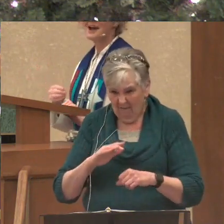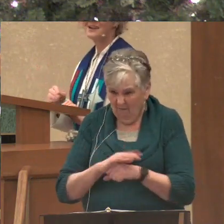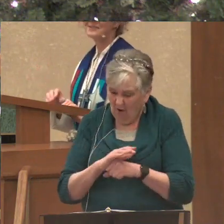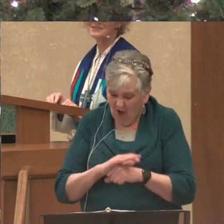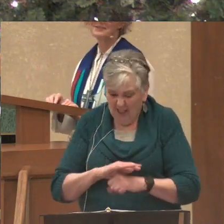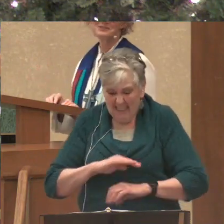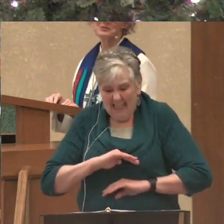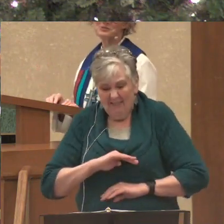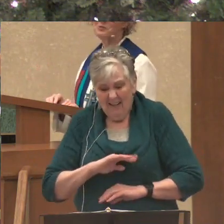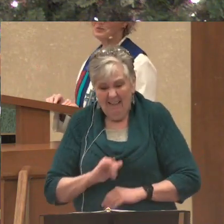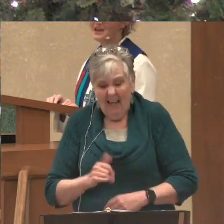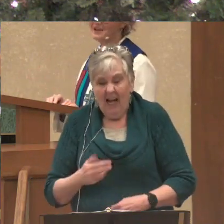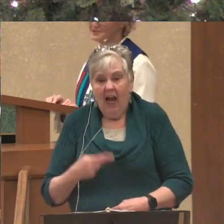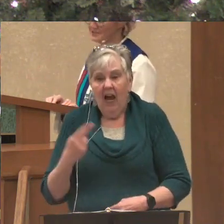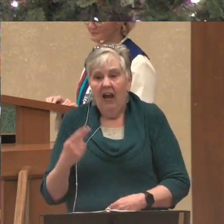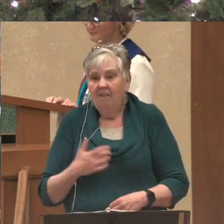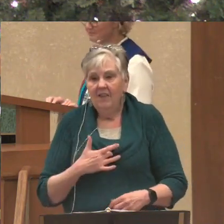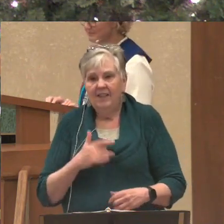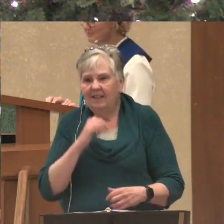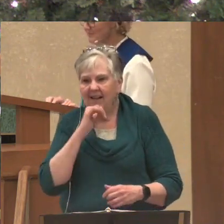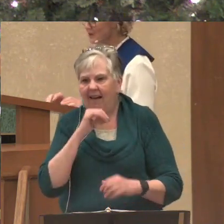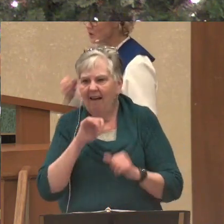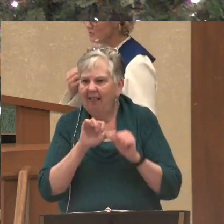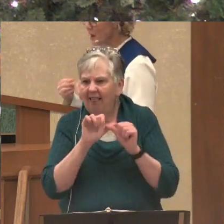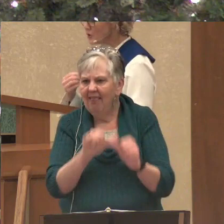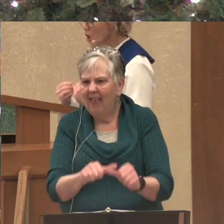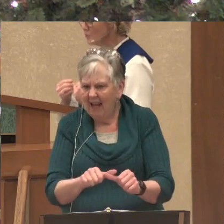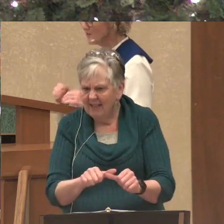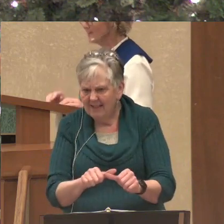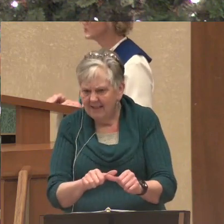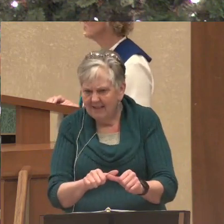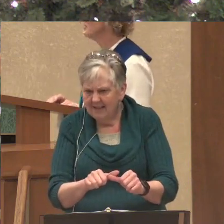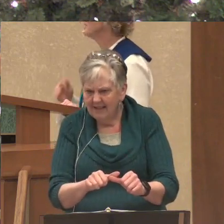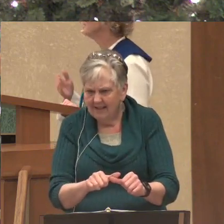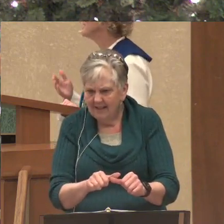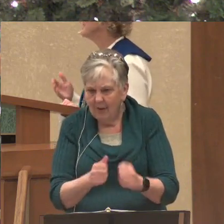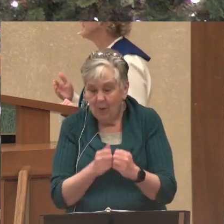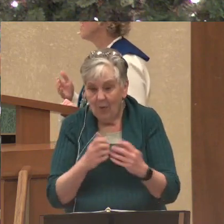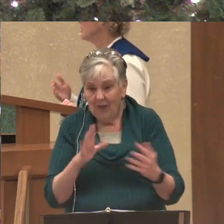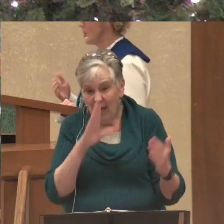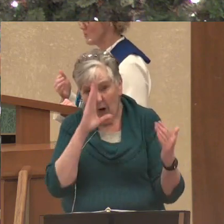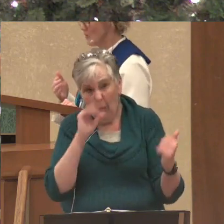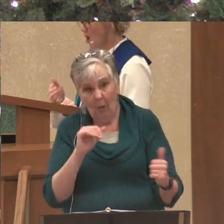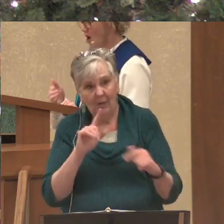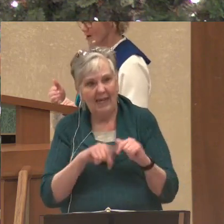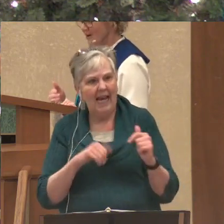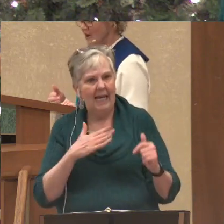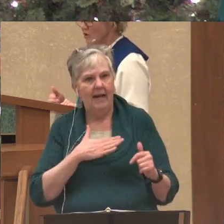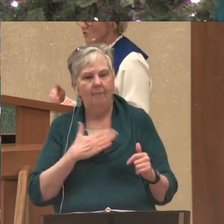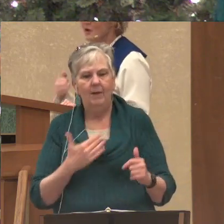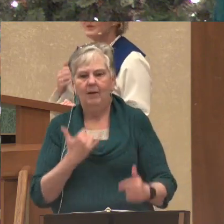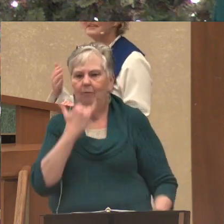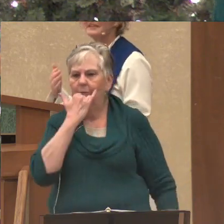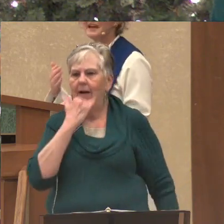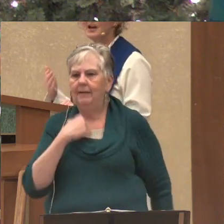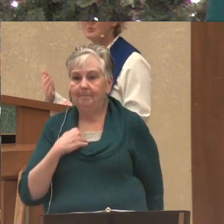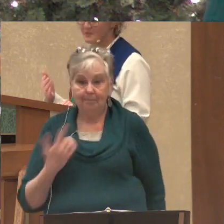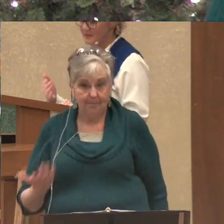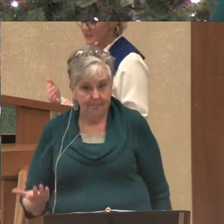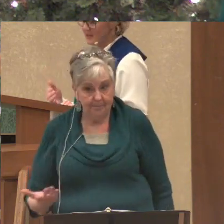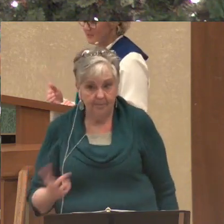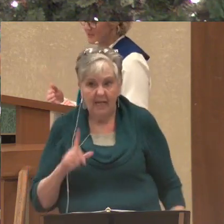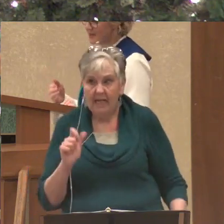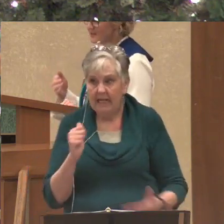Those highs don't last. Without hope, we have trouble admitting that we are wrong or that we need